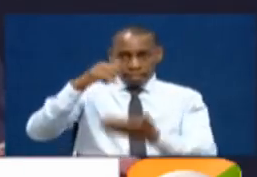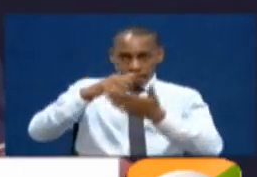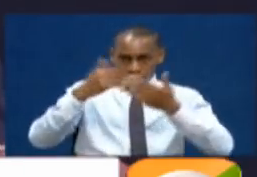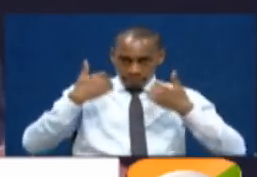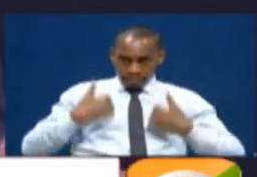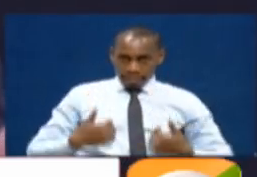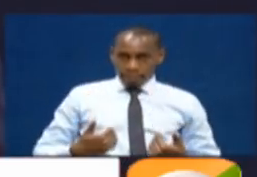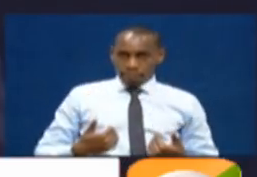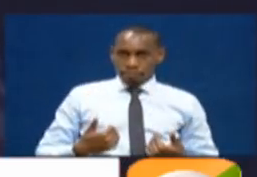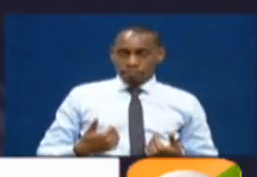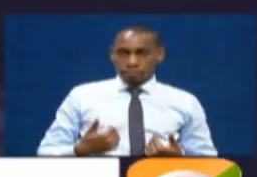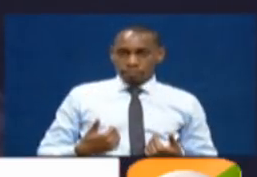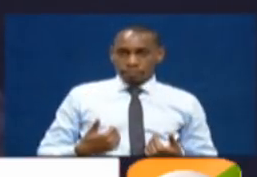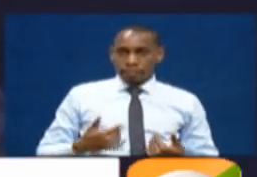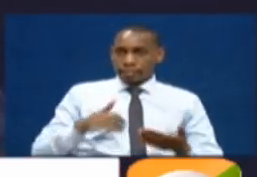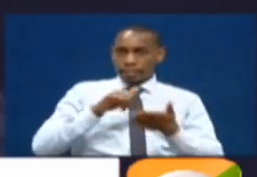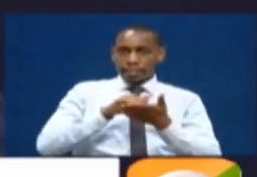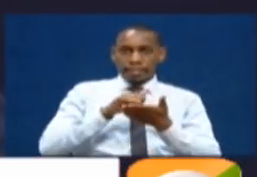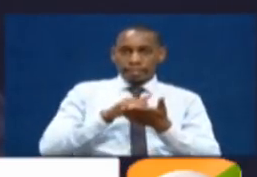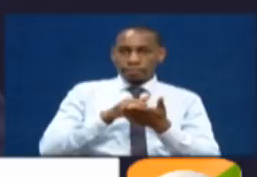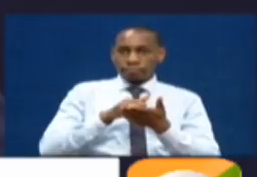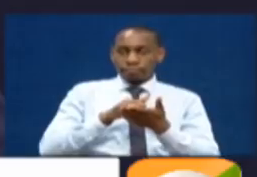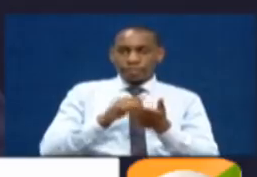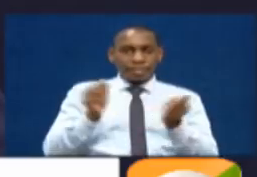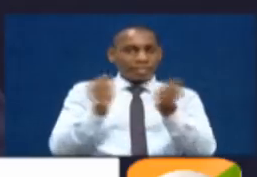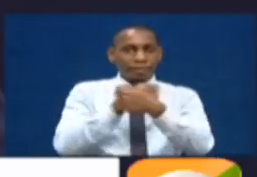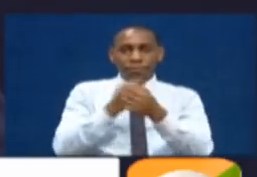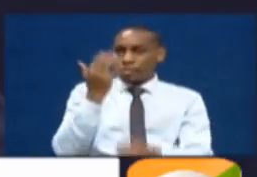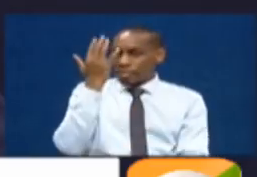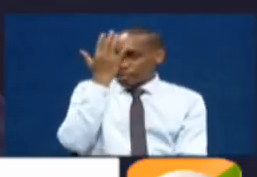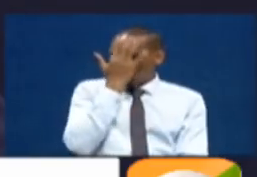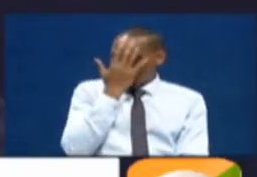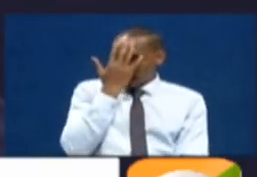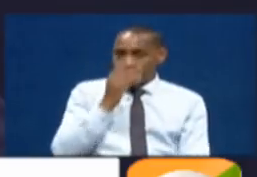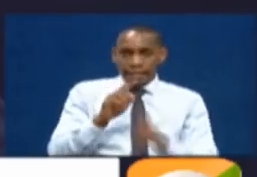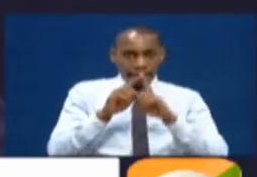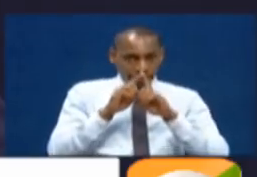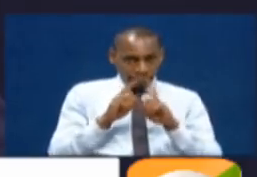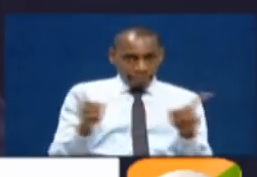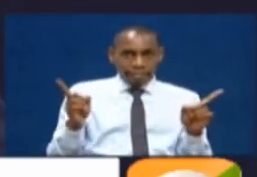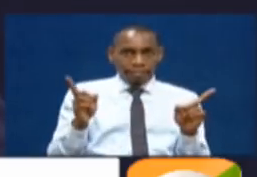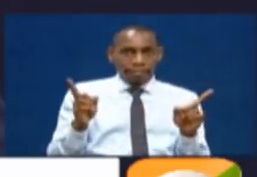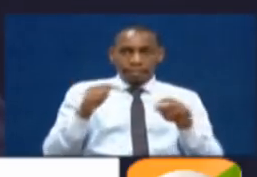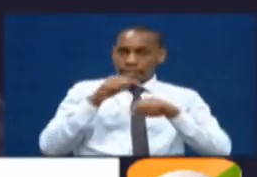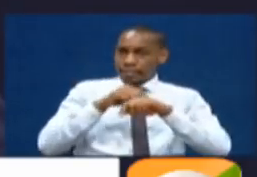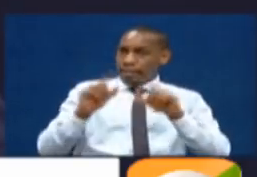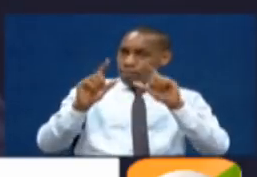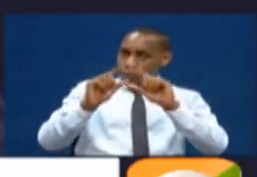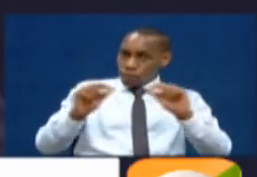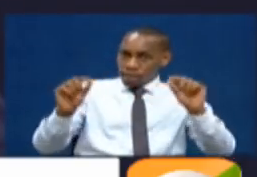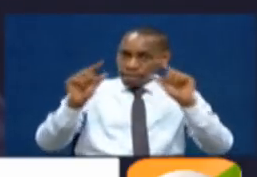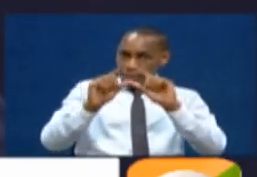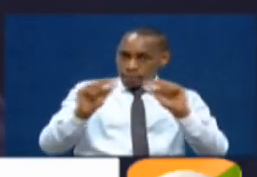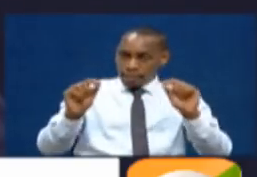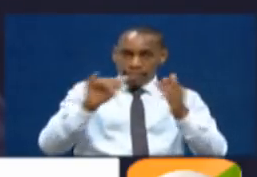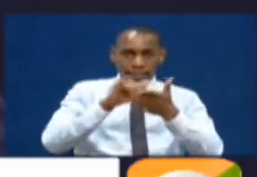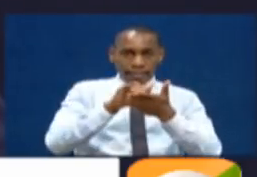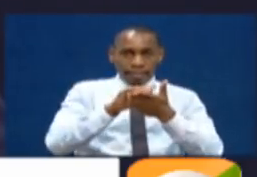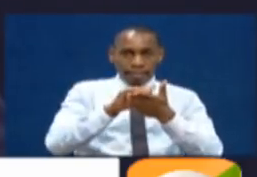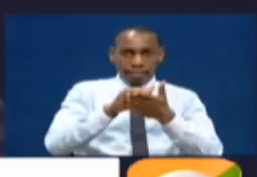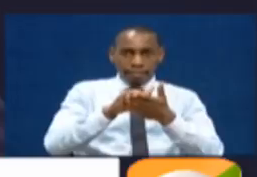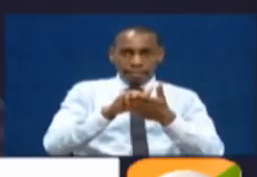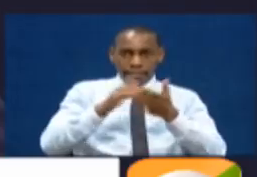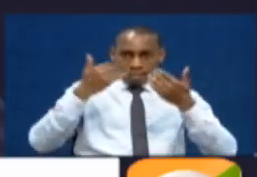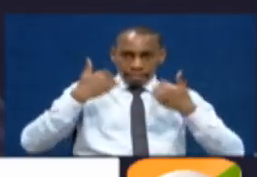anything. So on that, I will not shy away from saying that. But be that as it may, when we say that I'm not